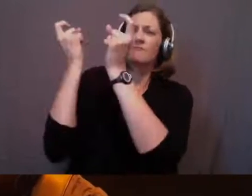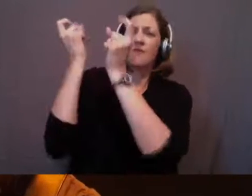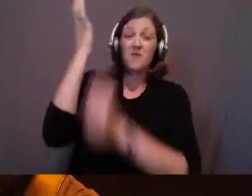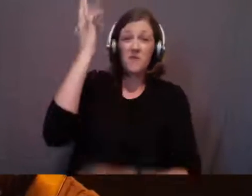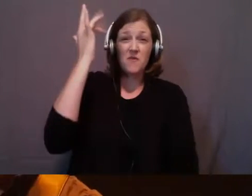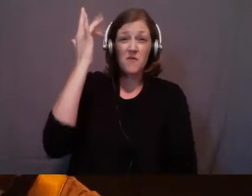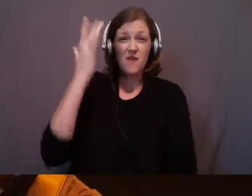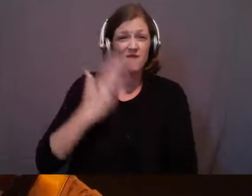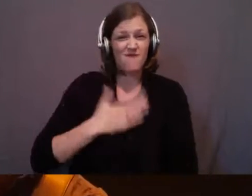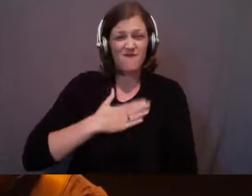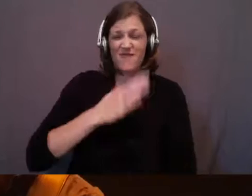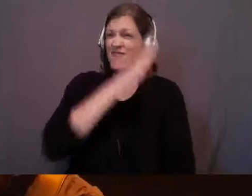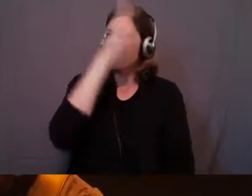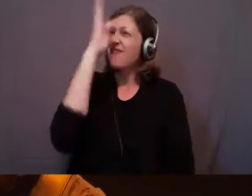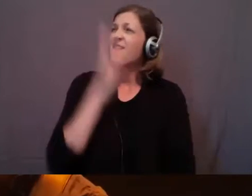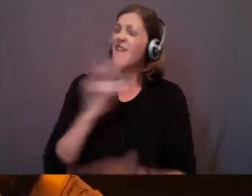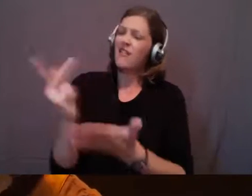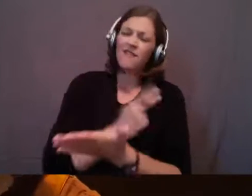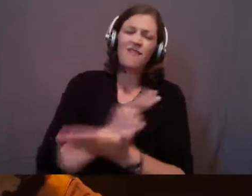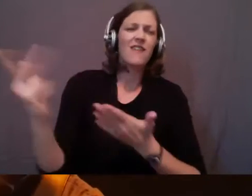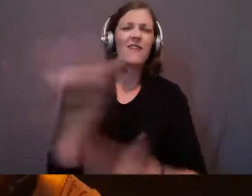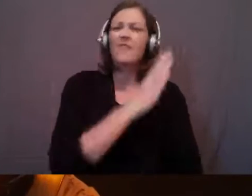will never fail.